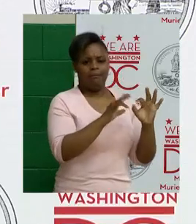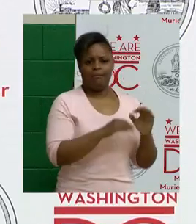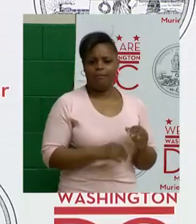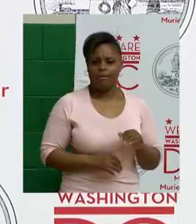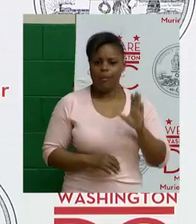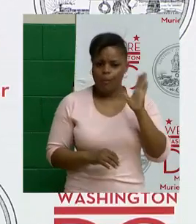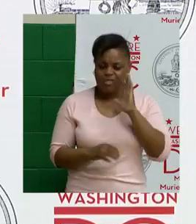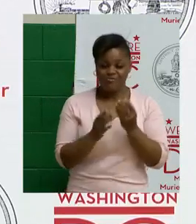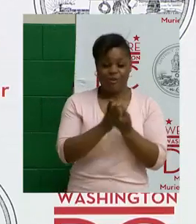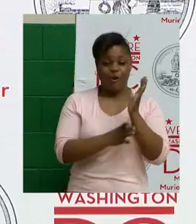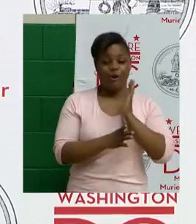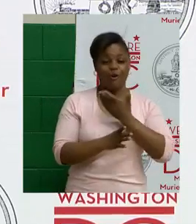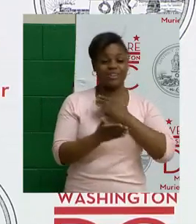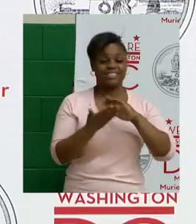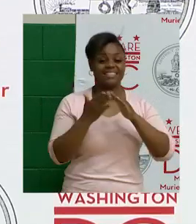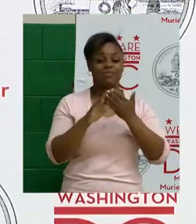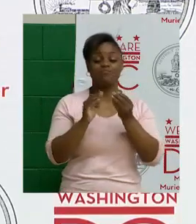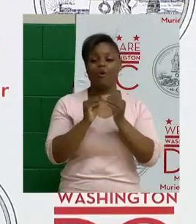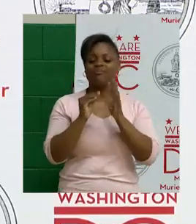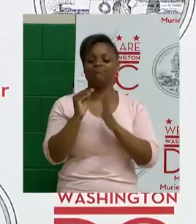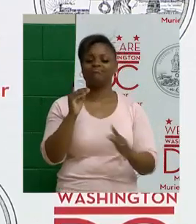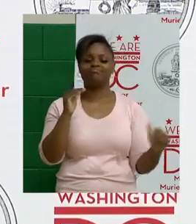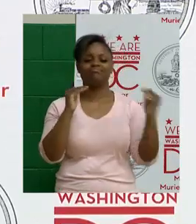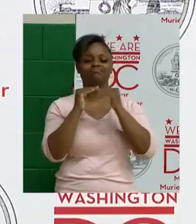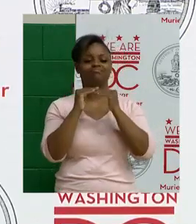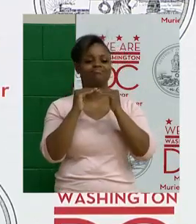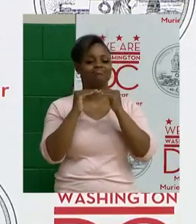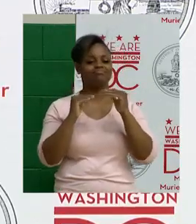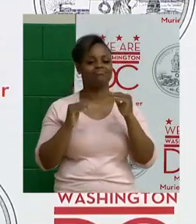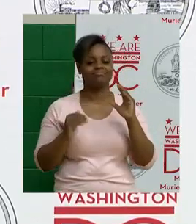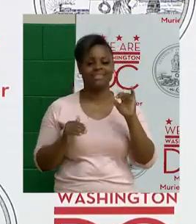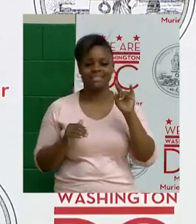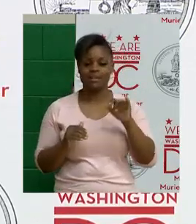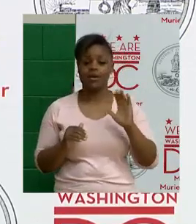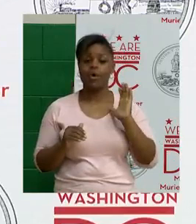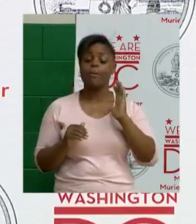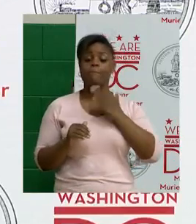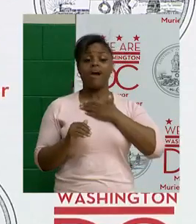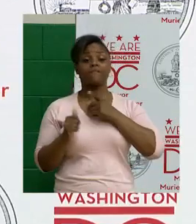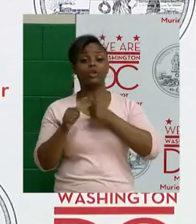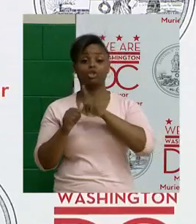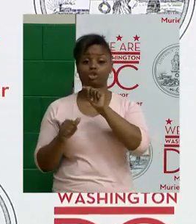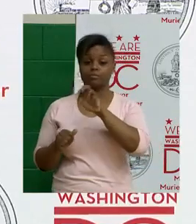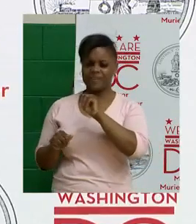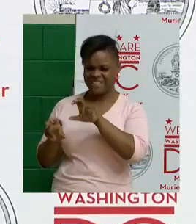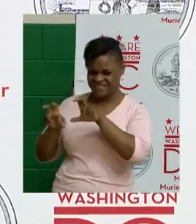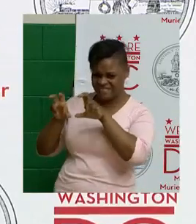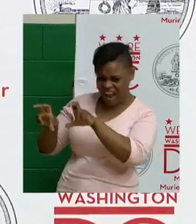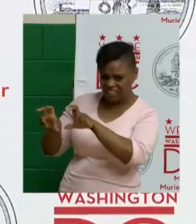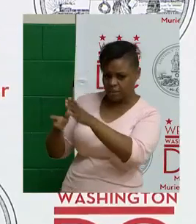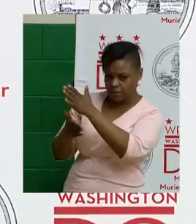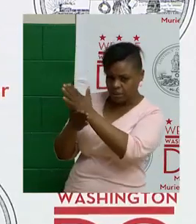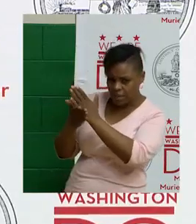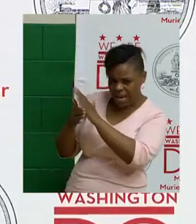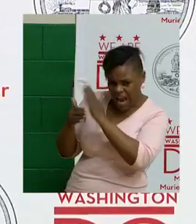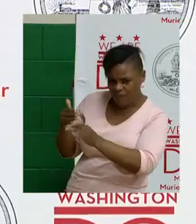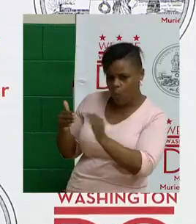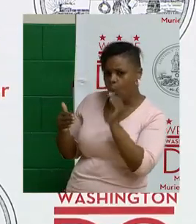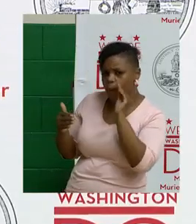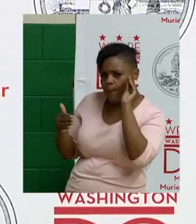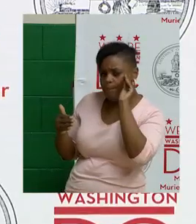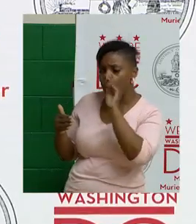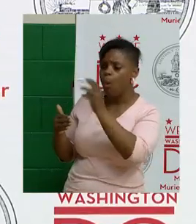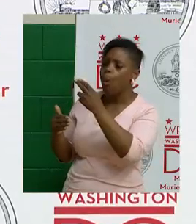equitably. In my first term, we made really big investments in ending homelessness in our schools and our teachers.